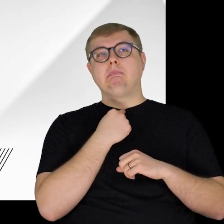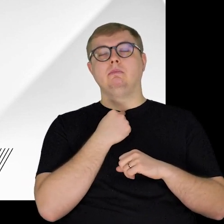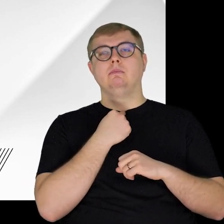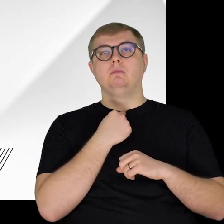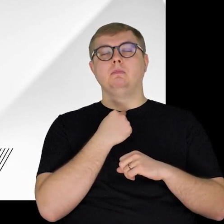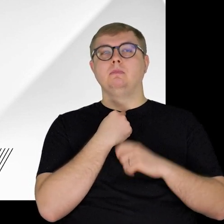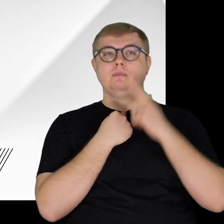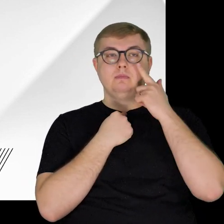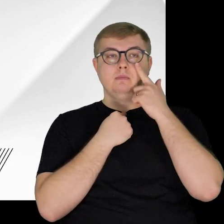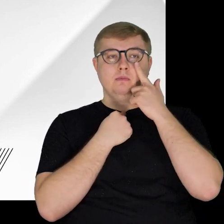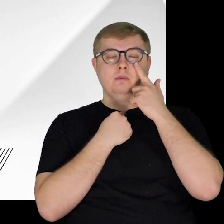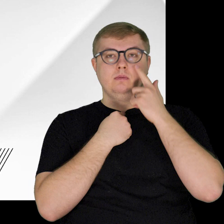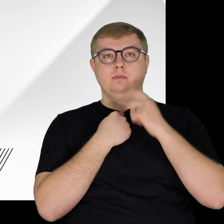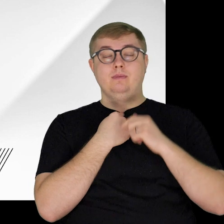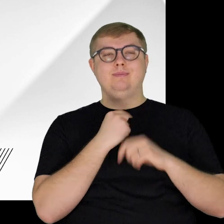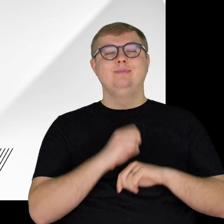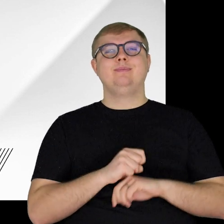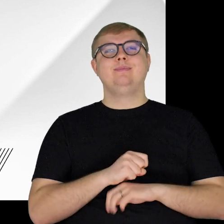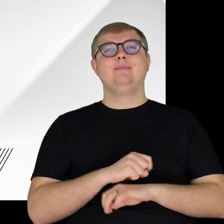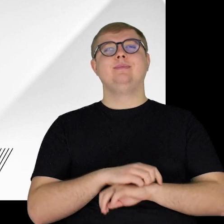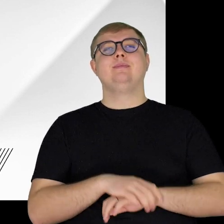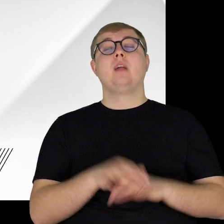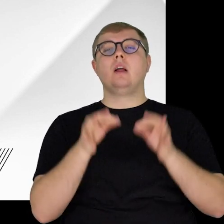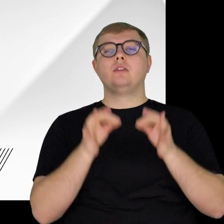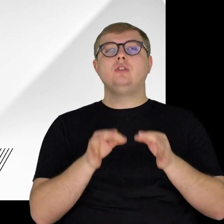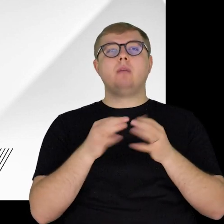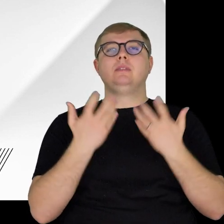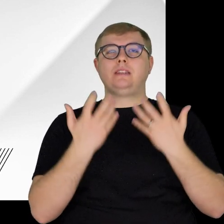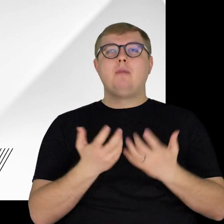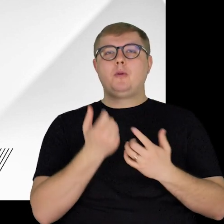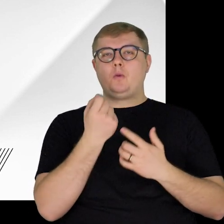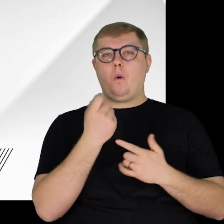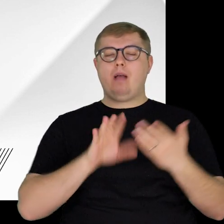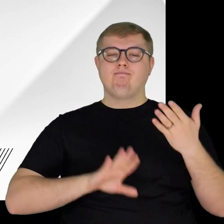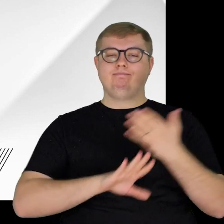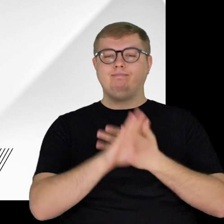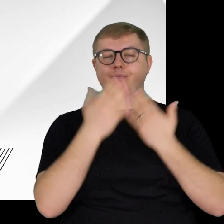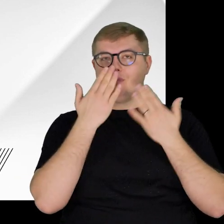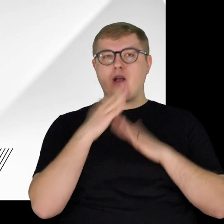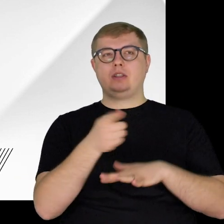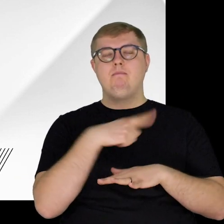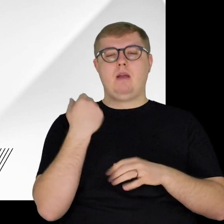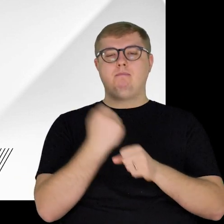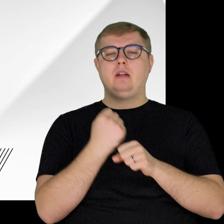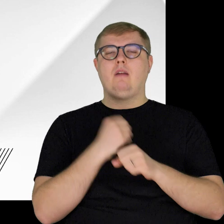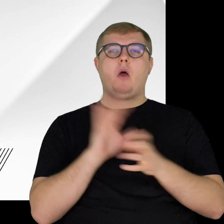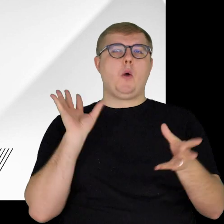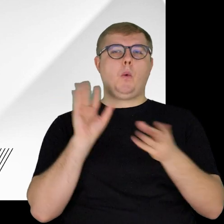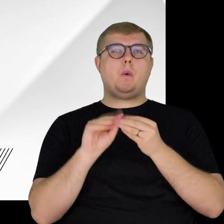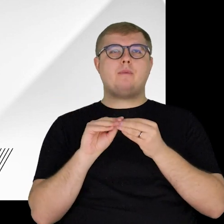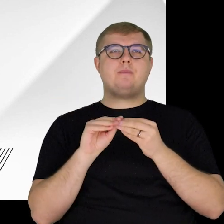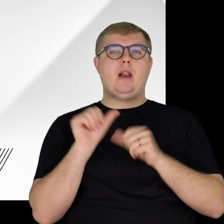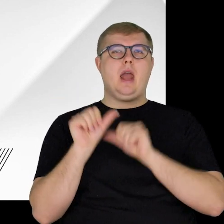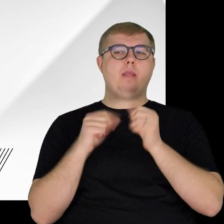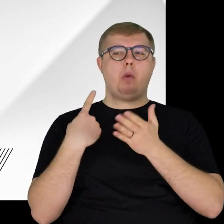Today we would like to present you a bit what we have been working on in the past years, and we hope that it can